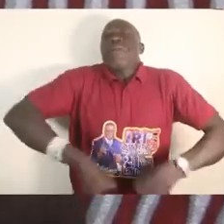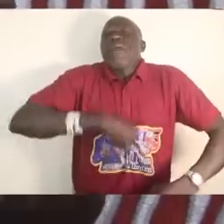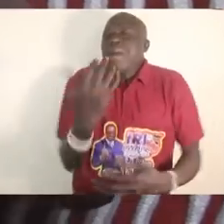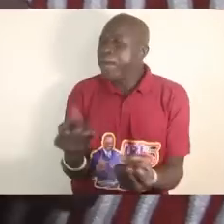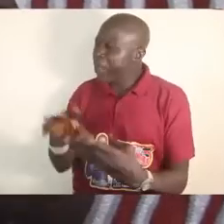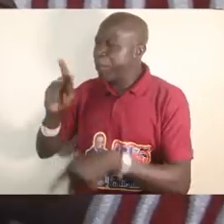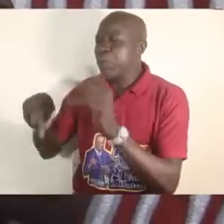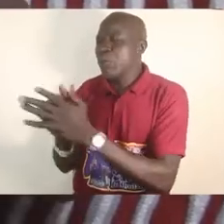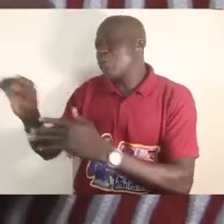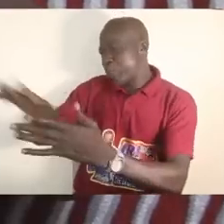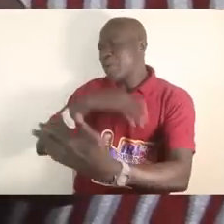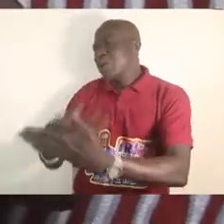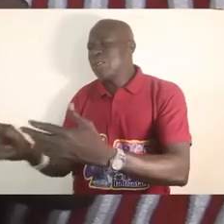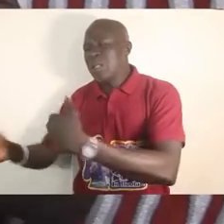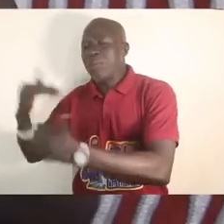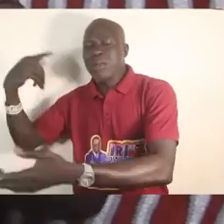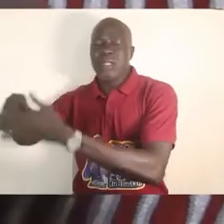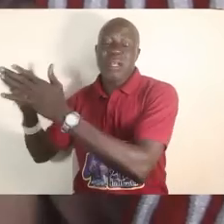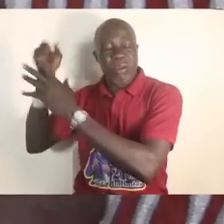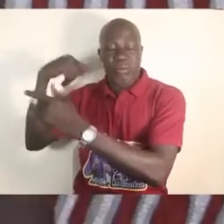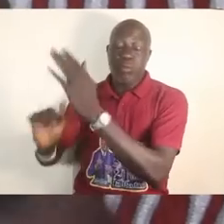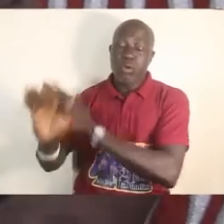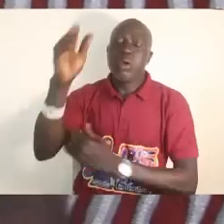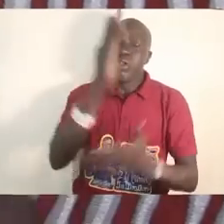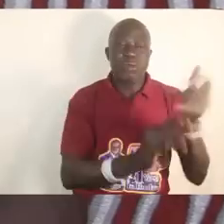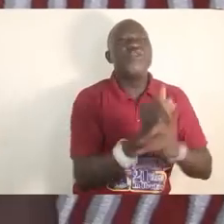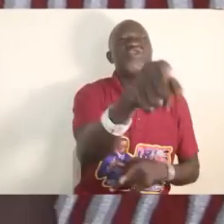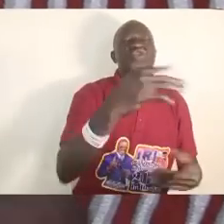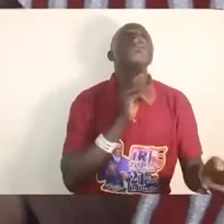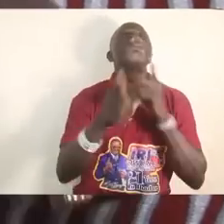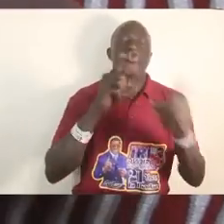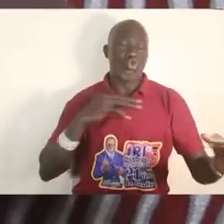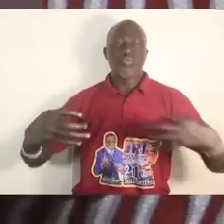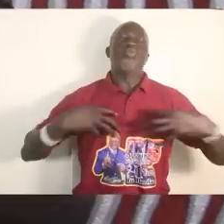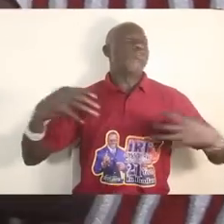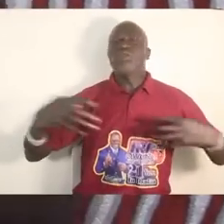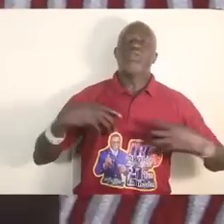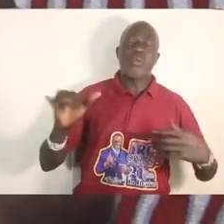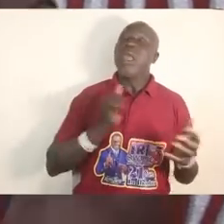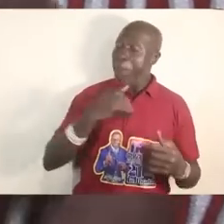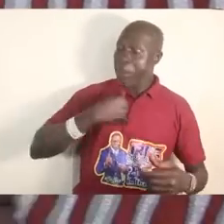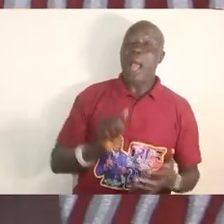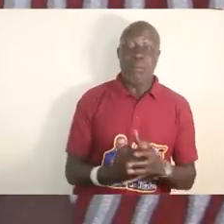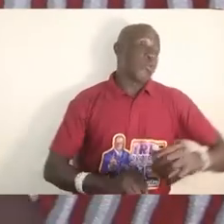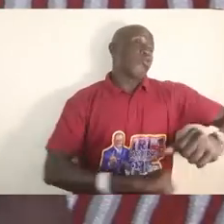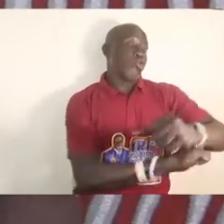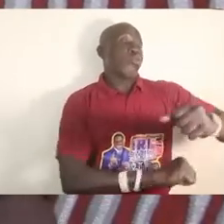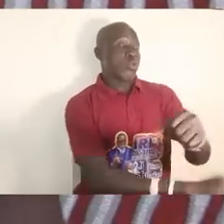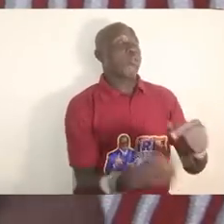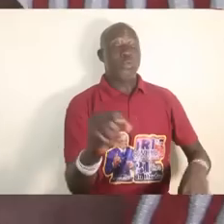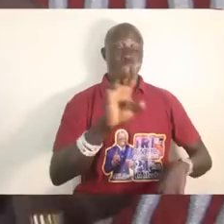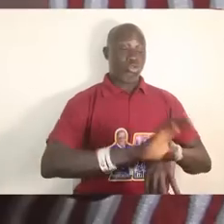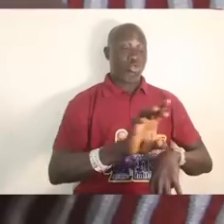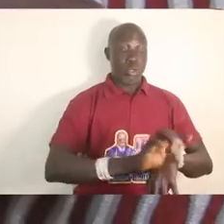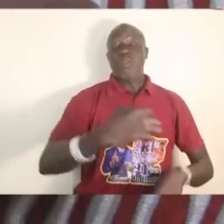a lot of people to backslide. Emi ni lagbaja n ba so. Lagbaja is talking to me like that. Emi ni mo sponsor church here. So I'm the sponsorer of the